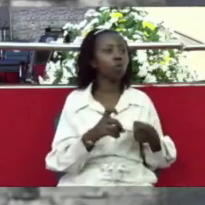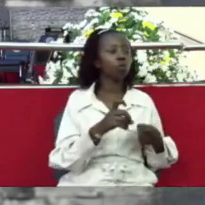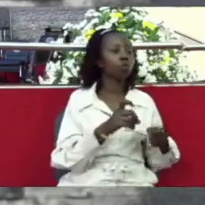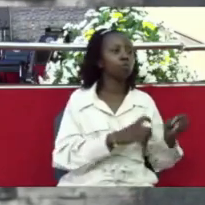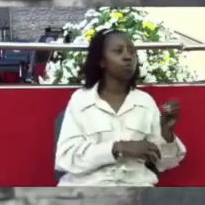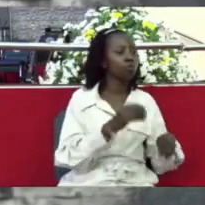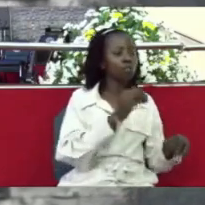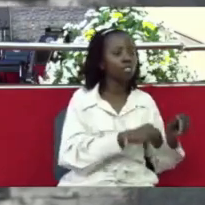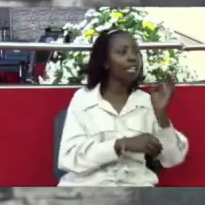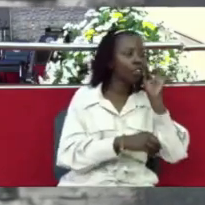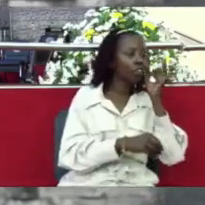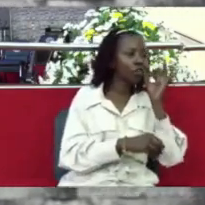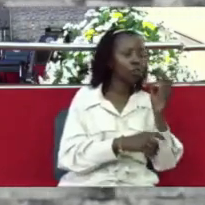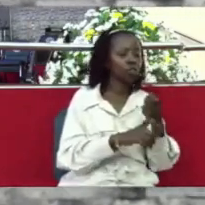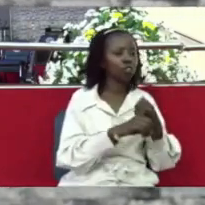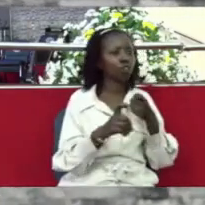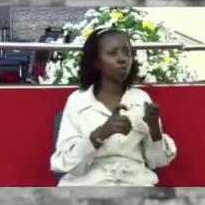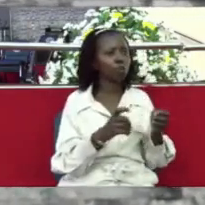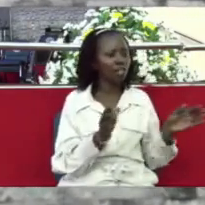piece of plastic